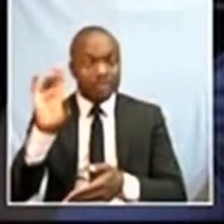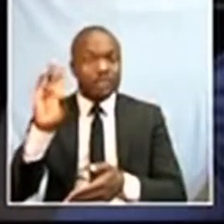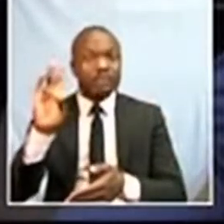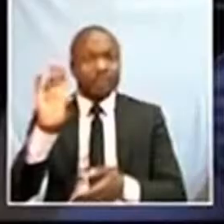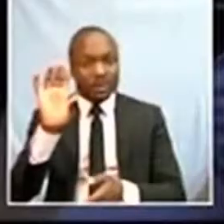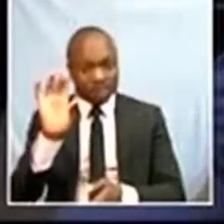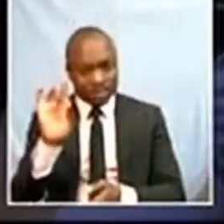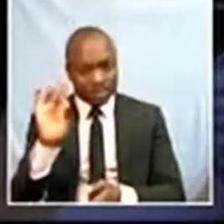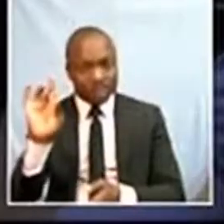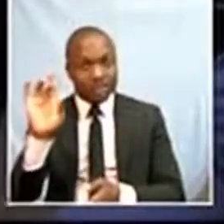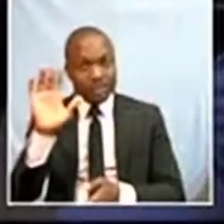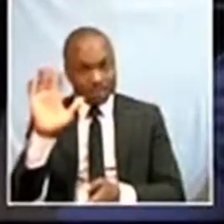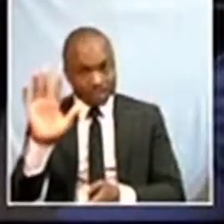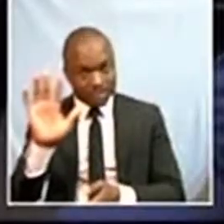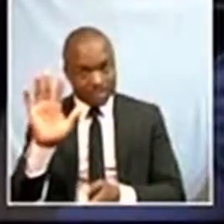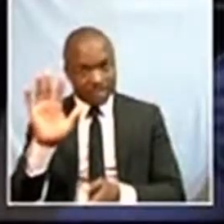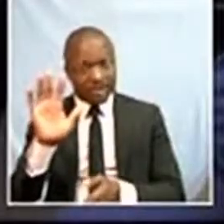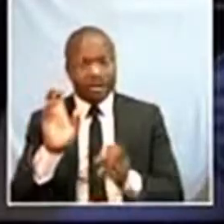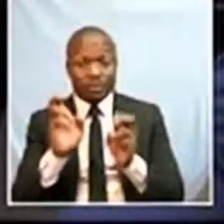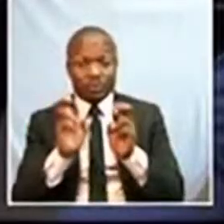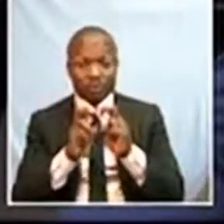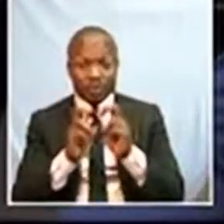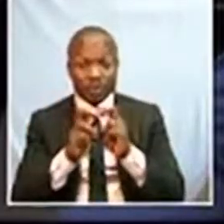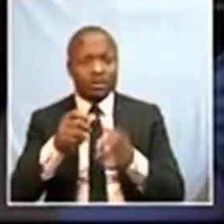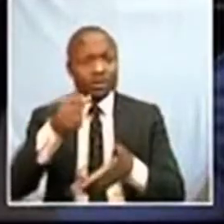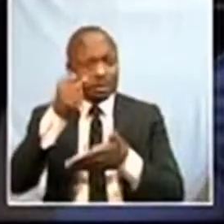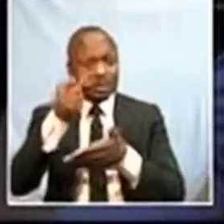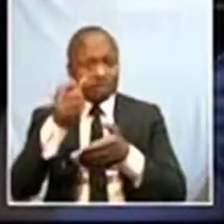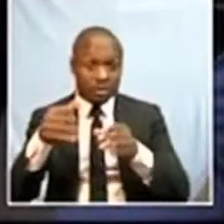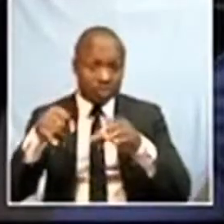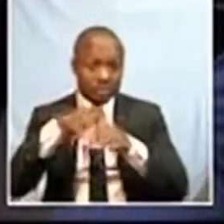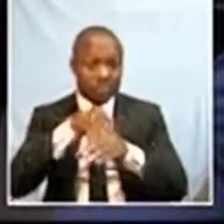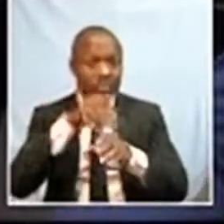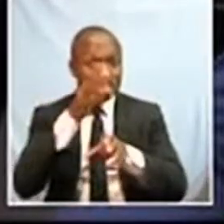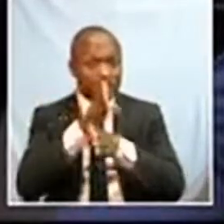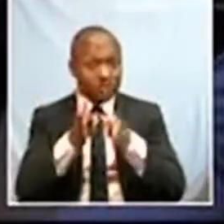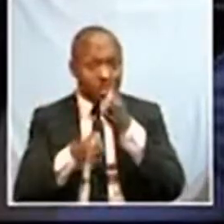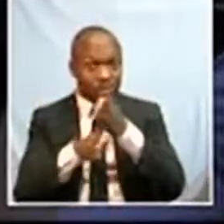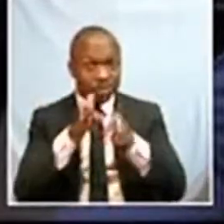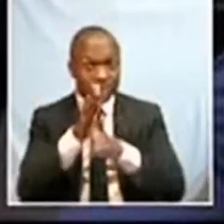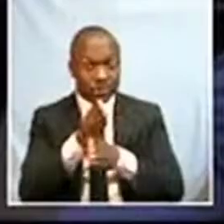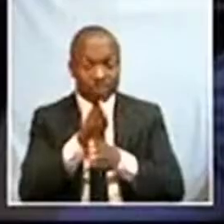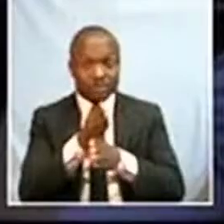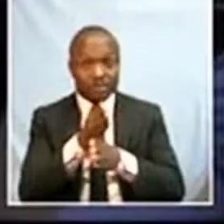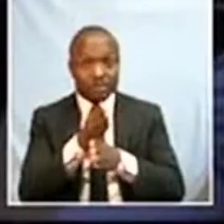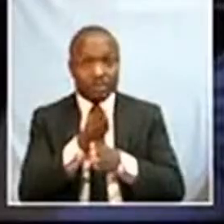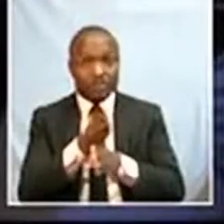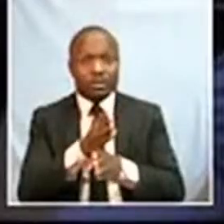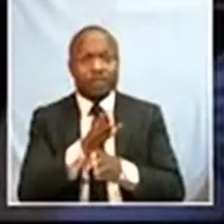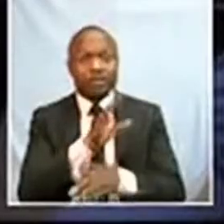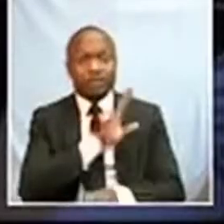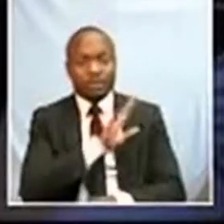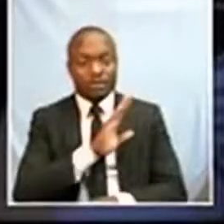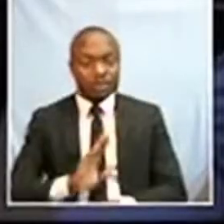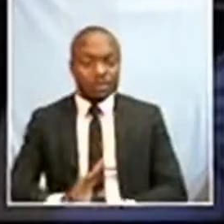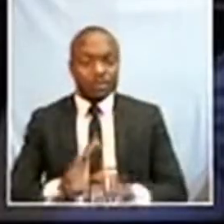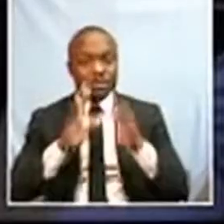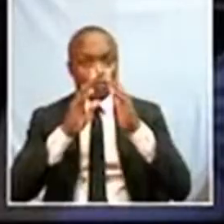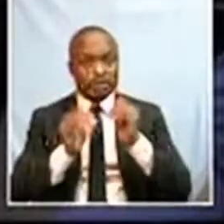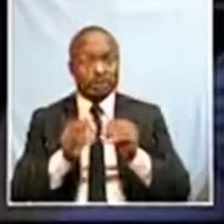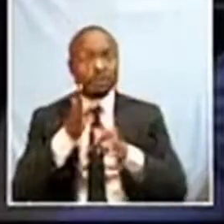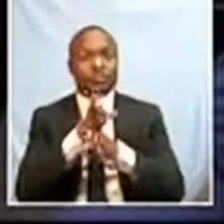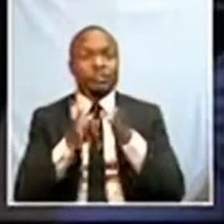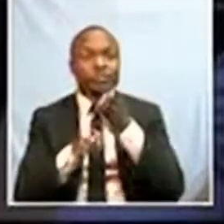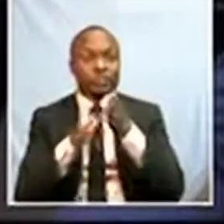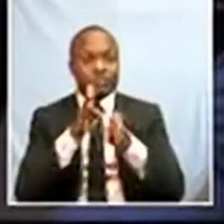687,885 was the contract sum which included the construction of the dormitory and also the construction of